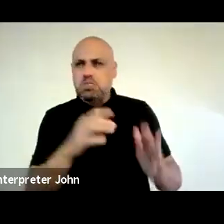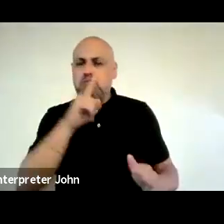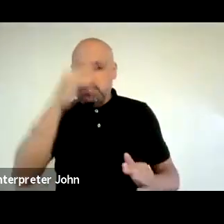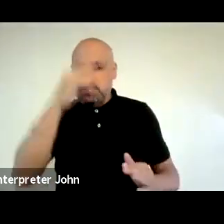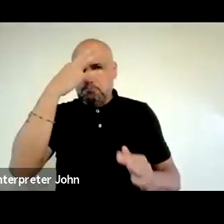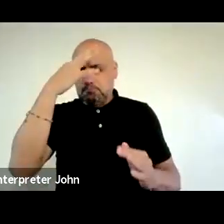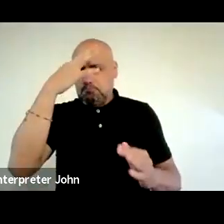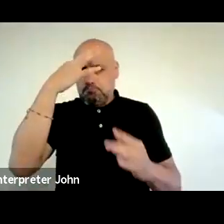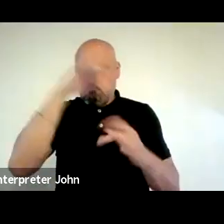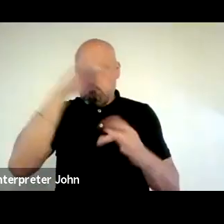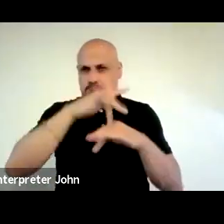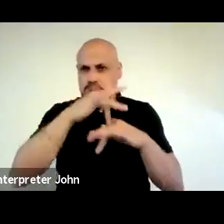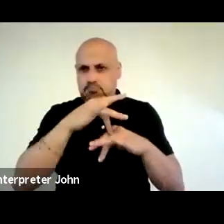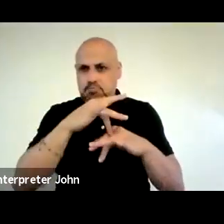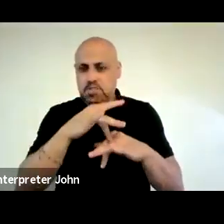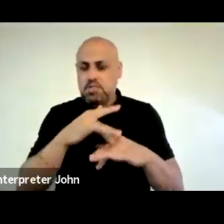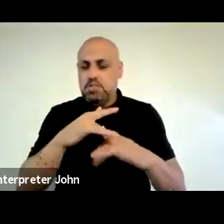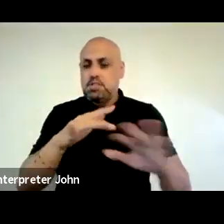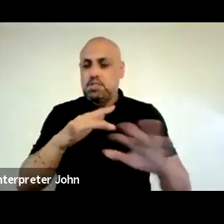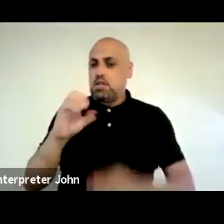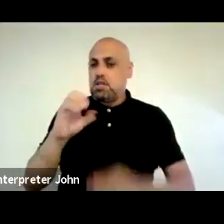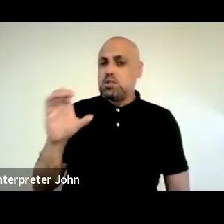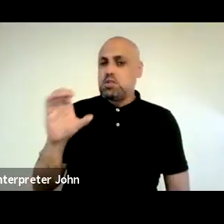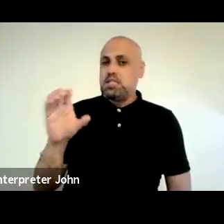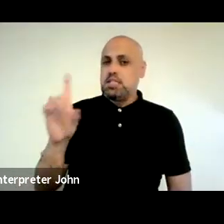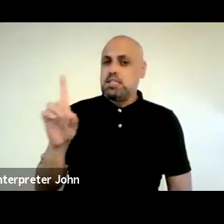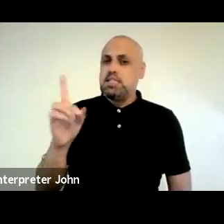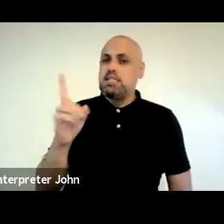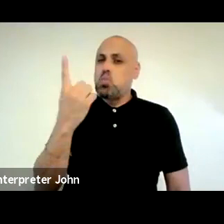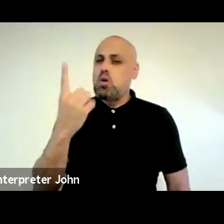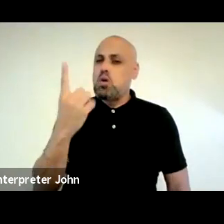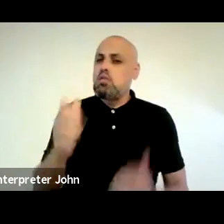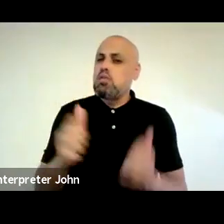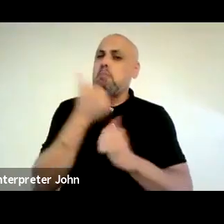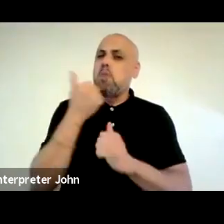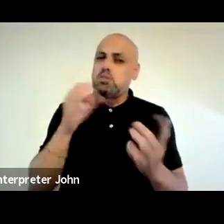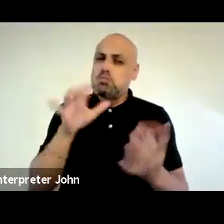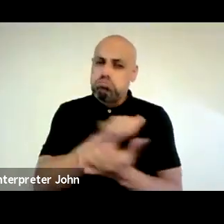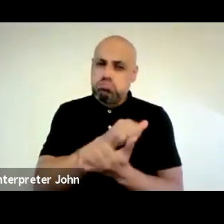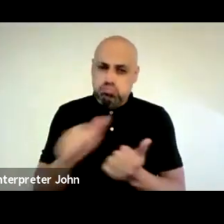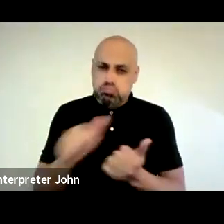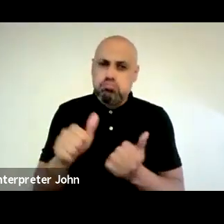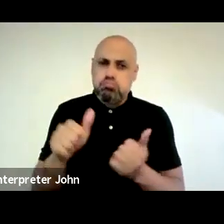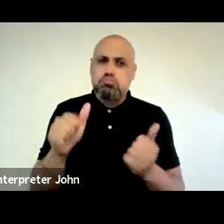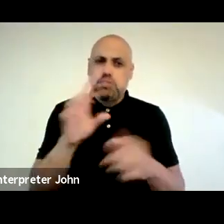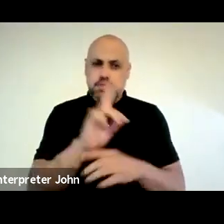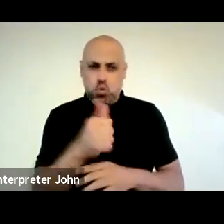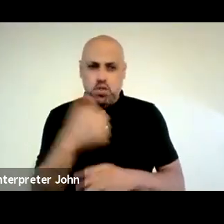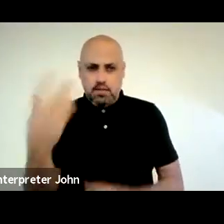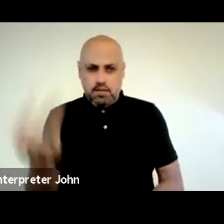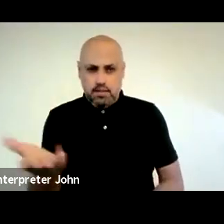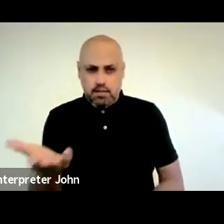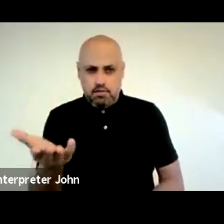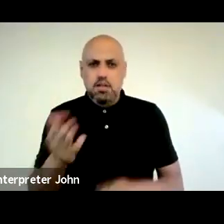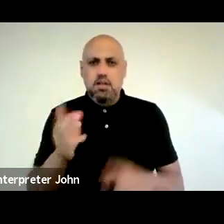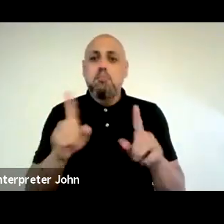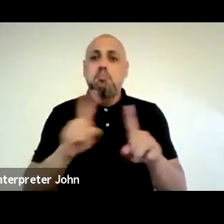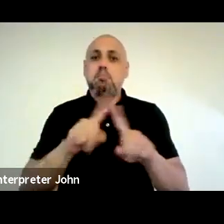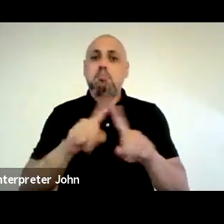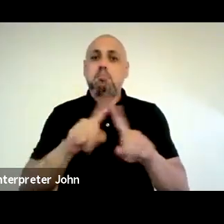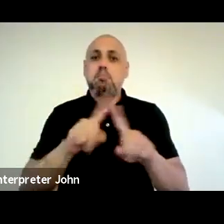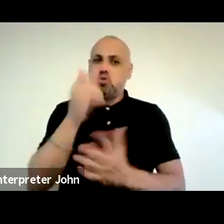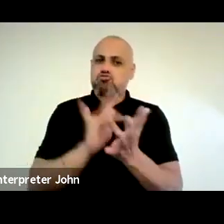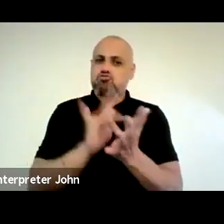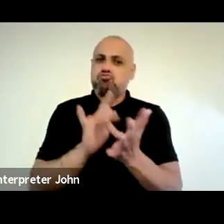OCD is one of the most debilitating disorders out there, but also one of the most treatable, if done correctly.